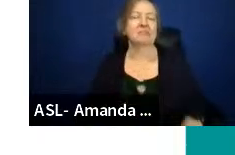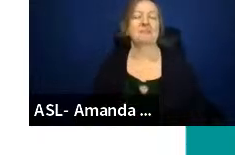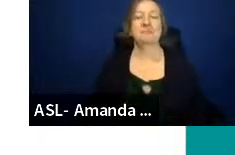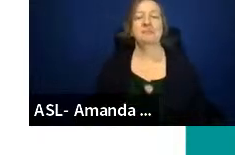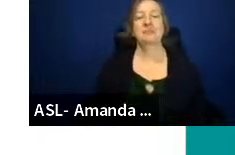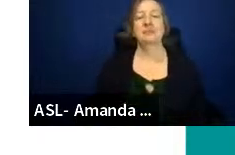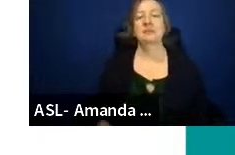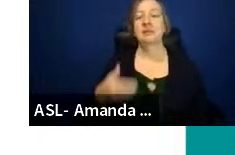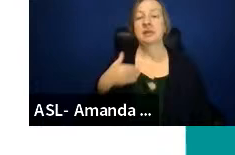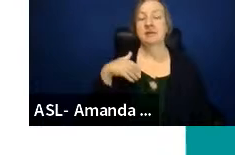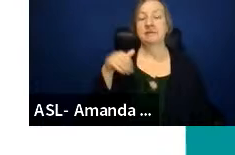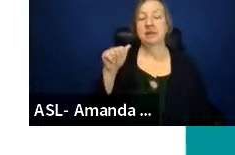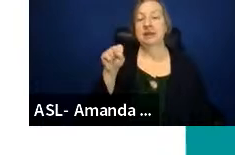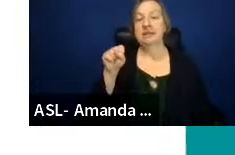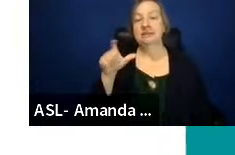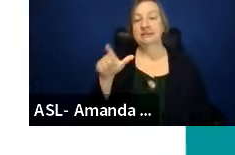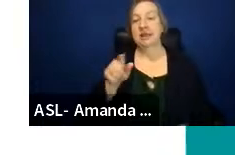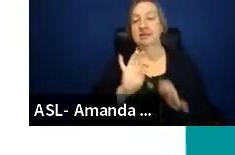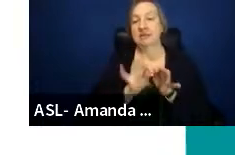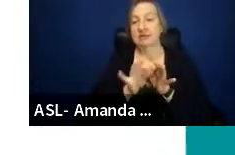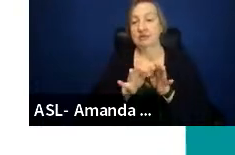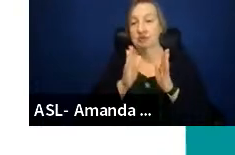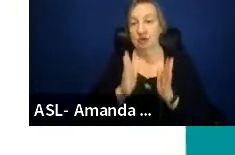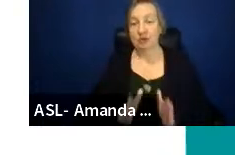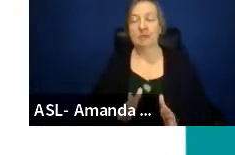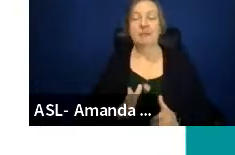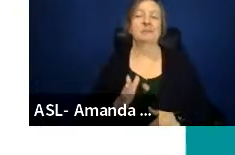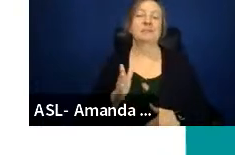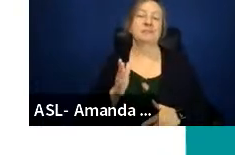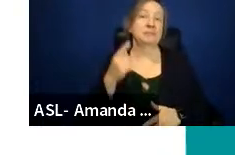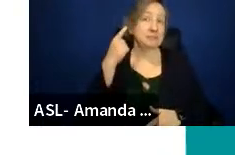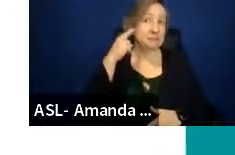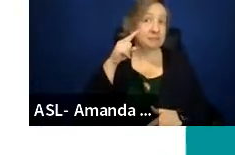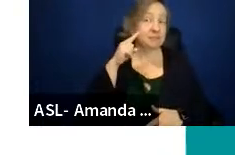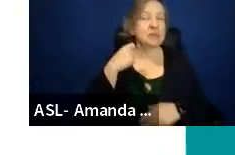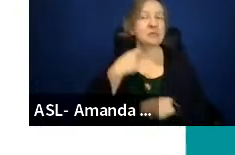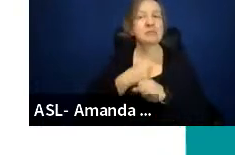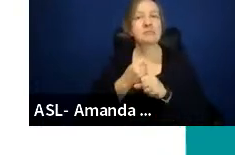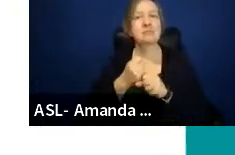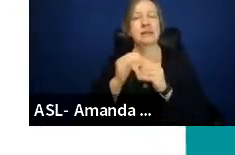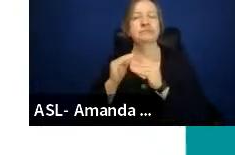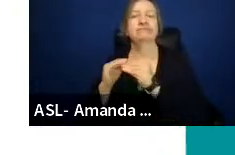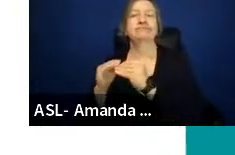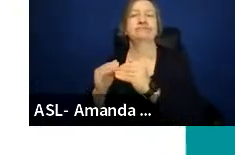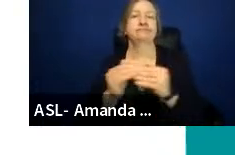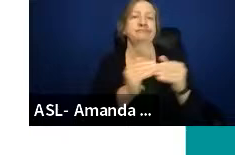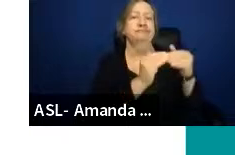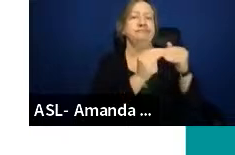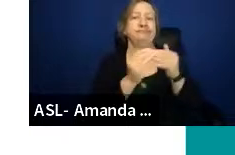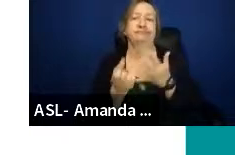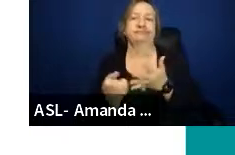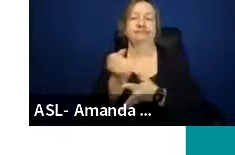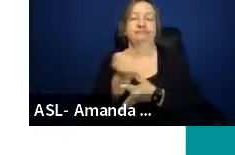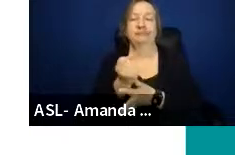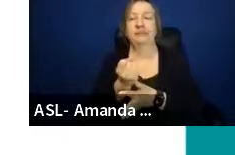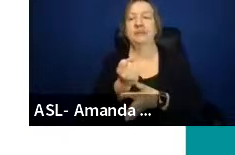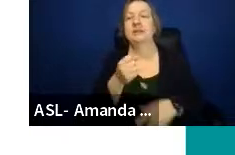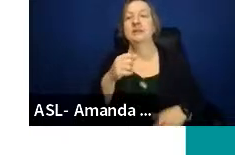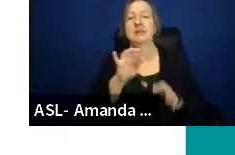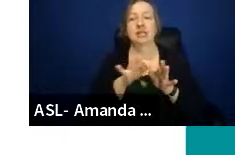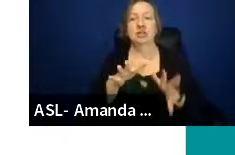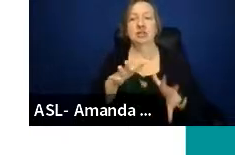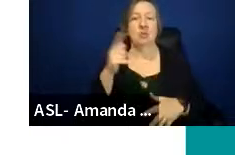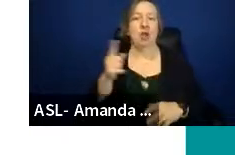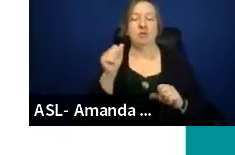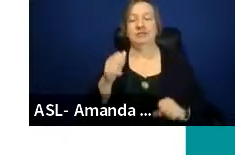We have ASL interpretation. This is an effort to center equity, and the interpreter is always